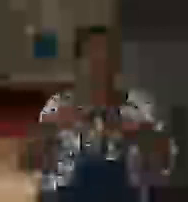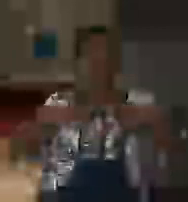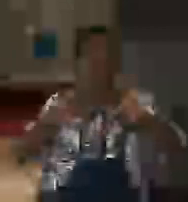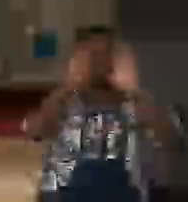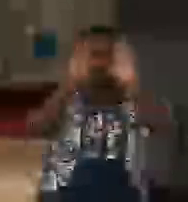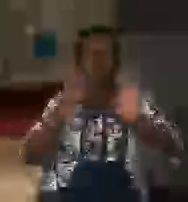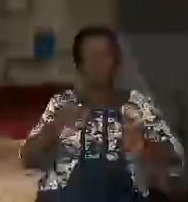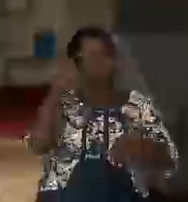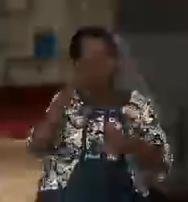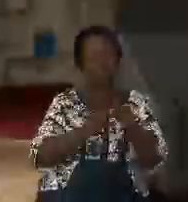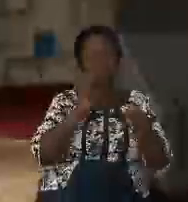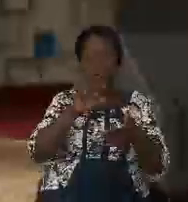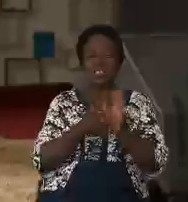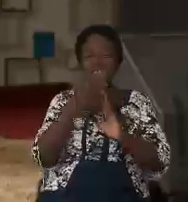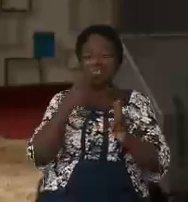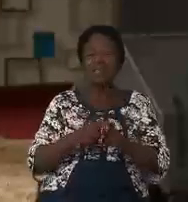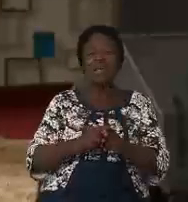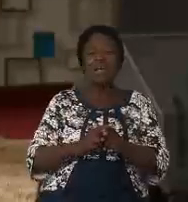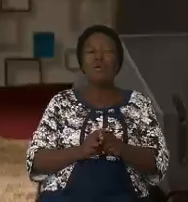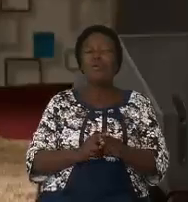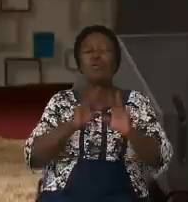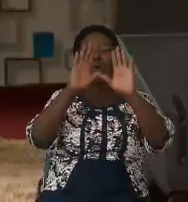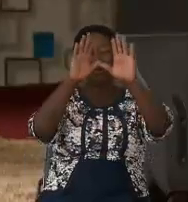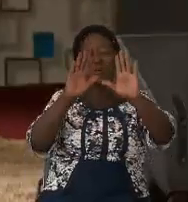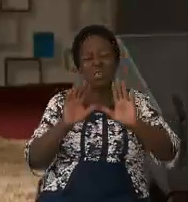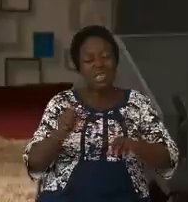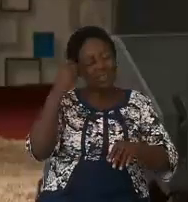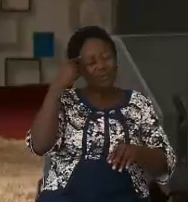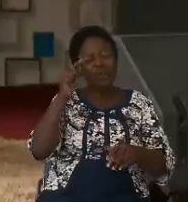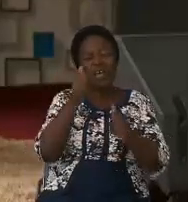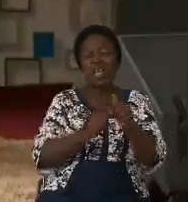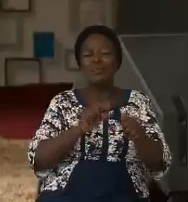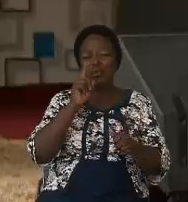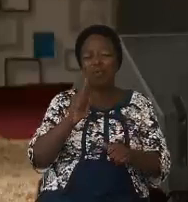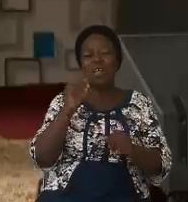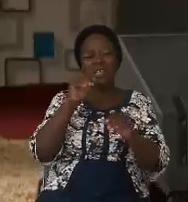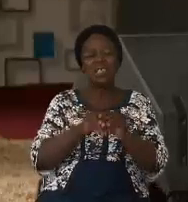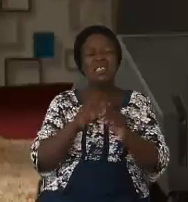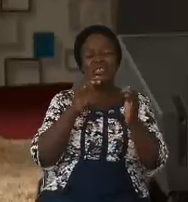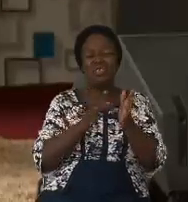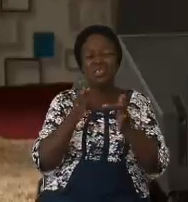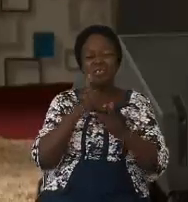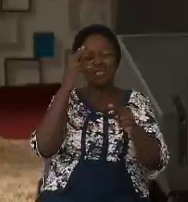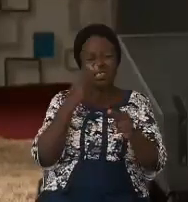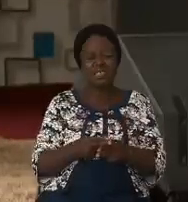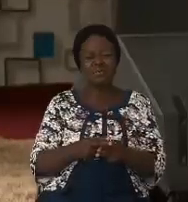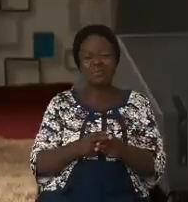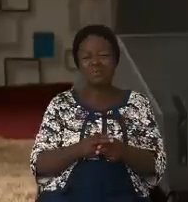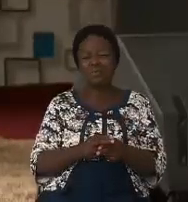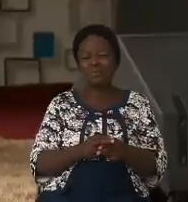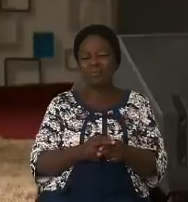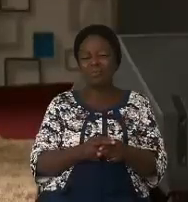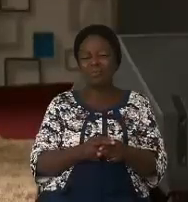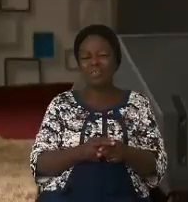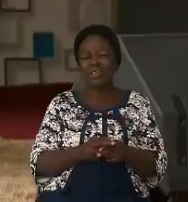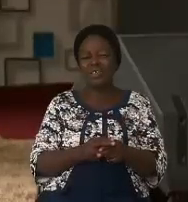everyone, deliverance for everyone, miracle for everyone, signs and wonders for